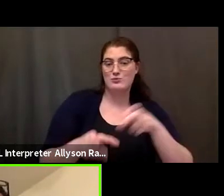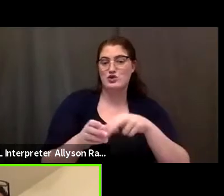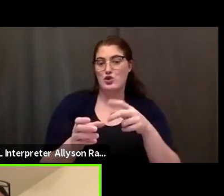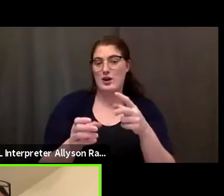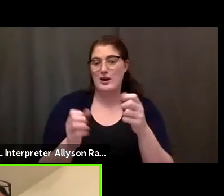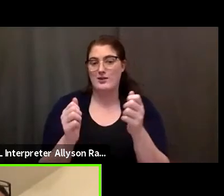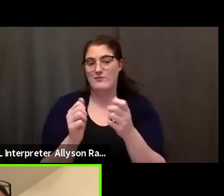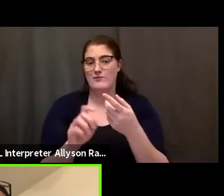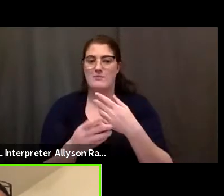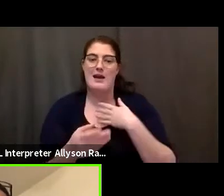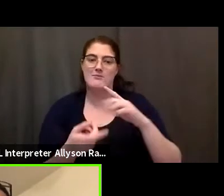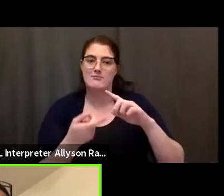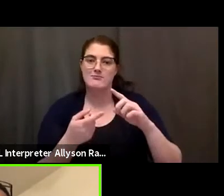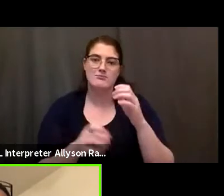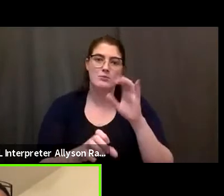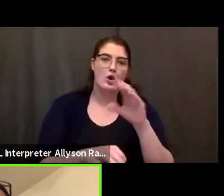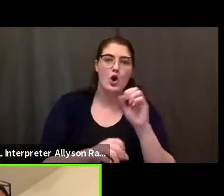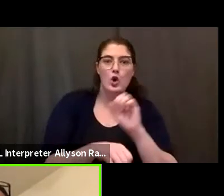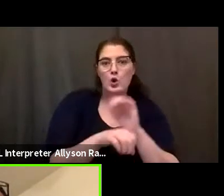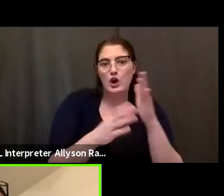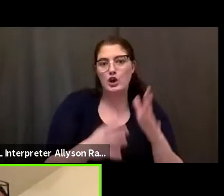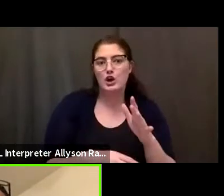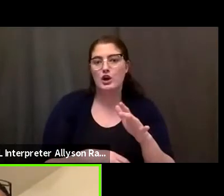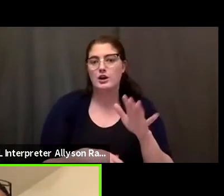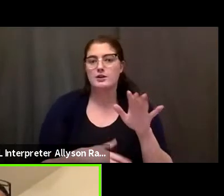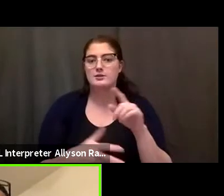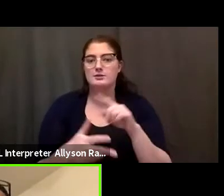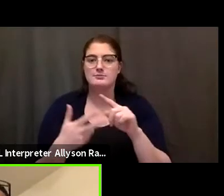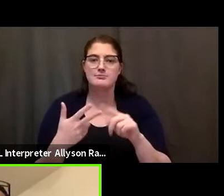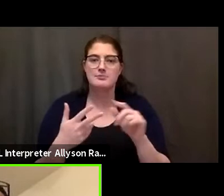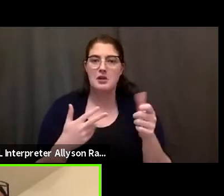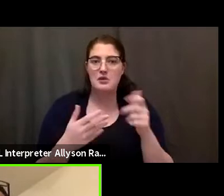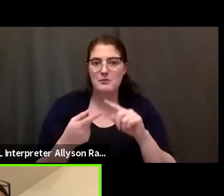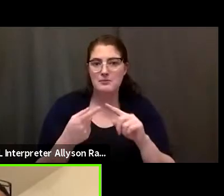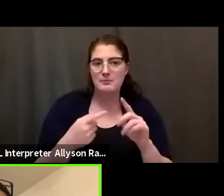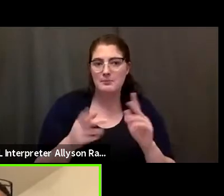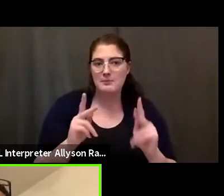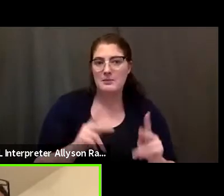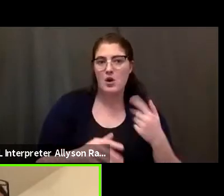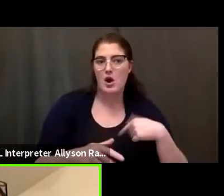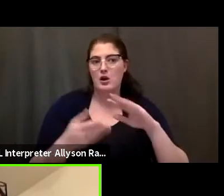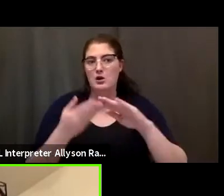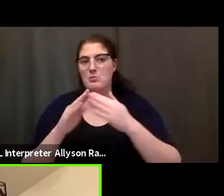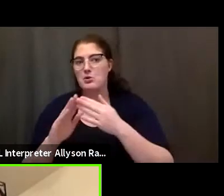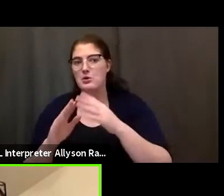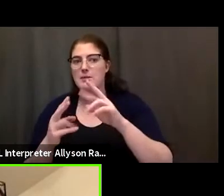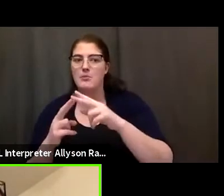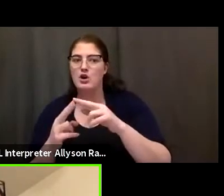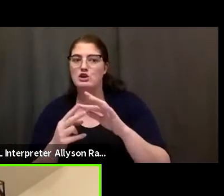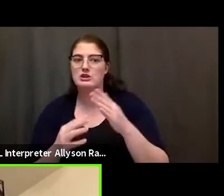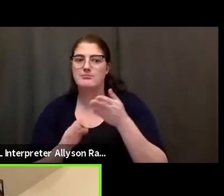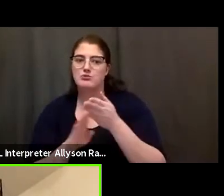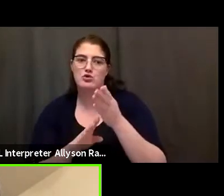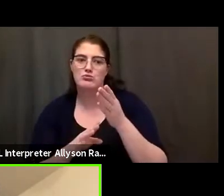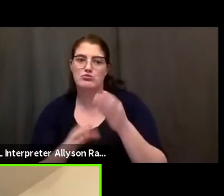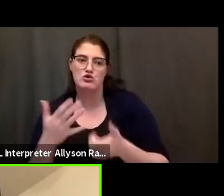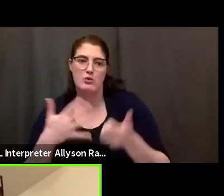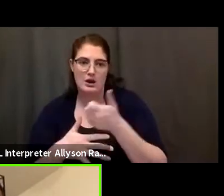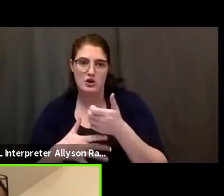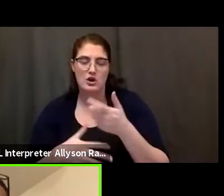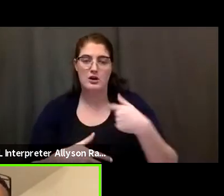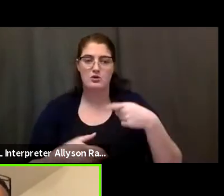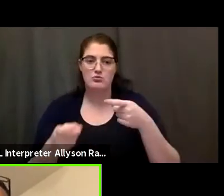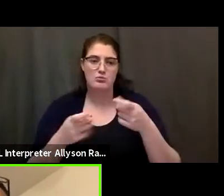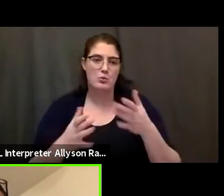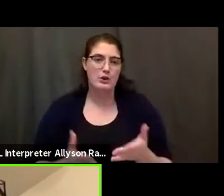DeFazio, our corporate counsel, and Deshaun Groves, who is our community partnerships director. And we're here to